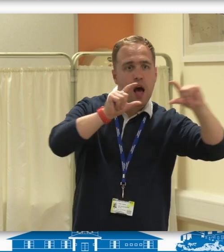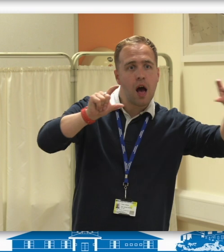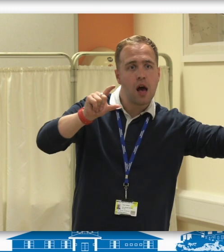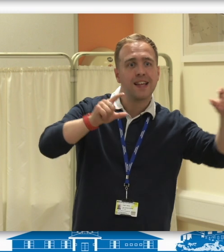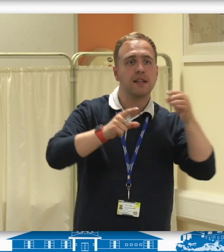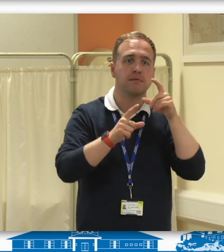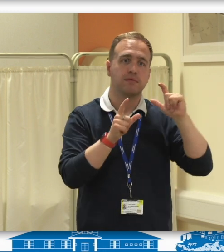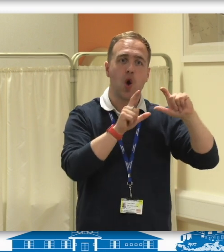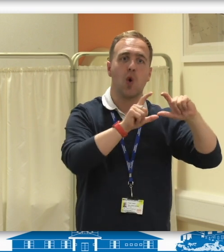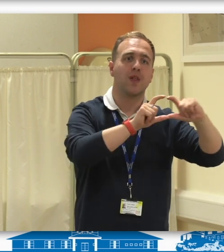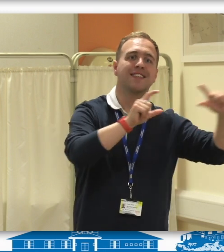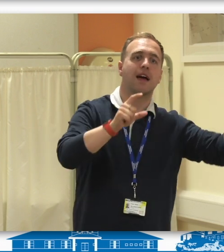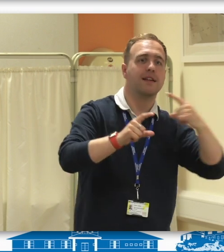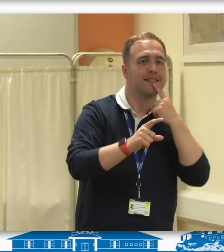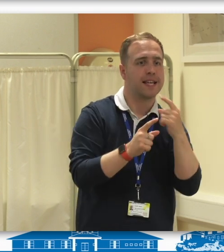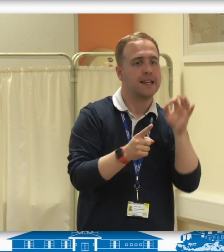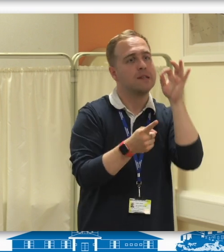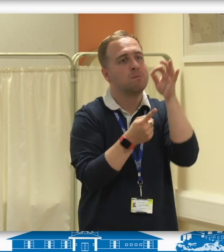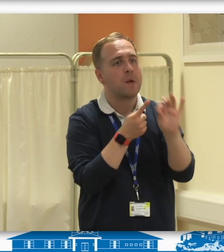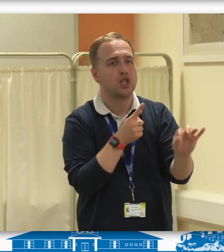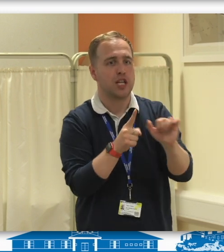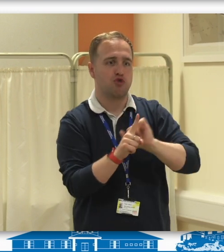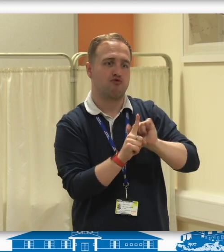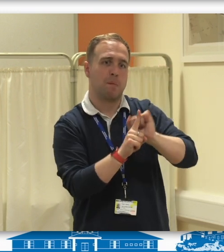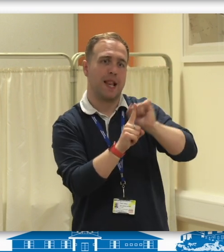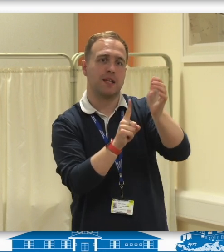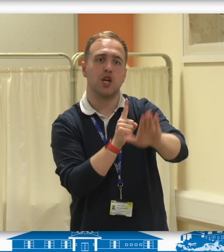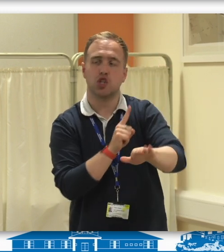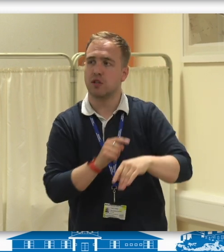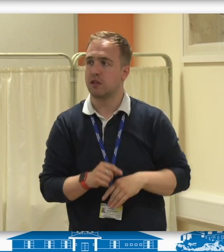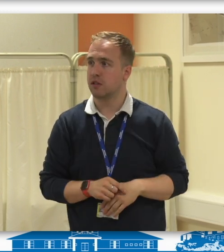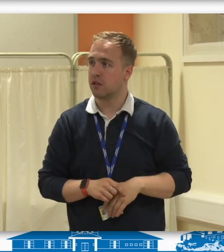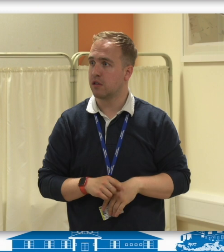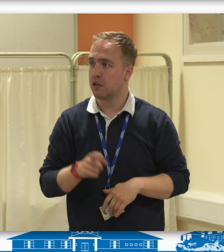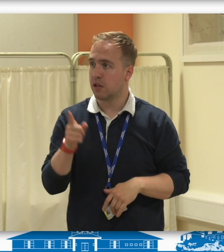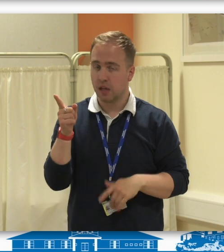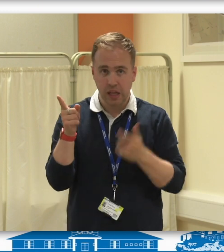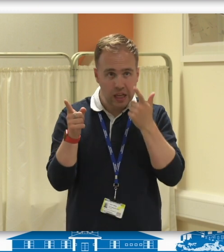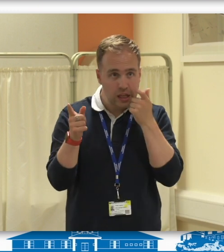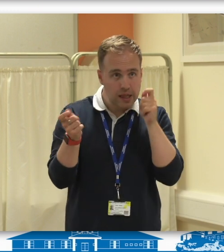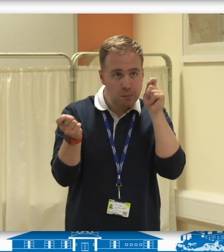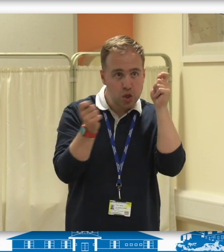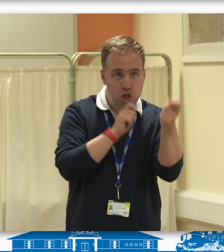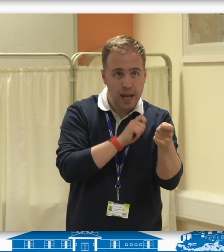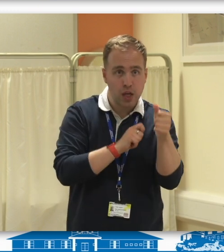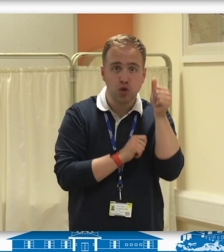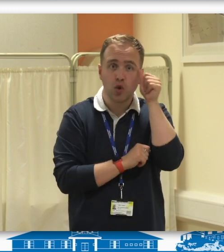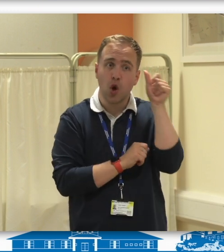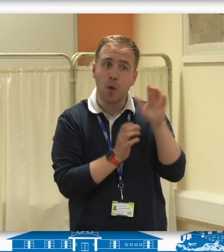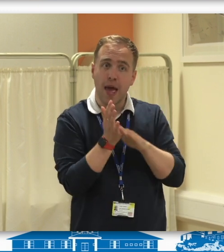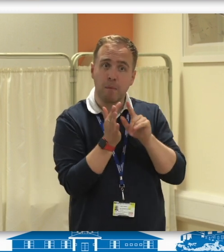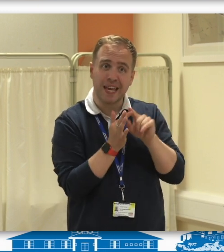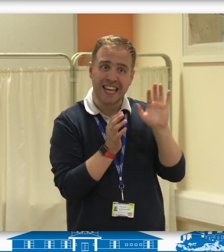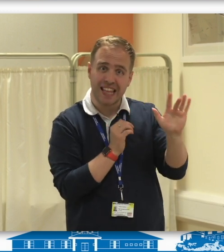that ME? No, it's signposted Specialist Rehabilitation. Is there any chance that can be changed so people are aware that it's there, or is it